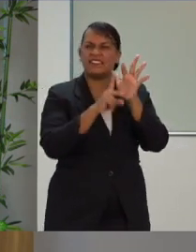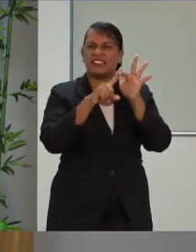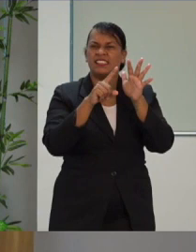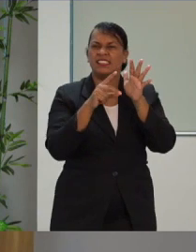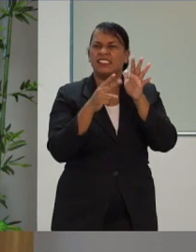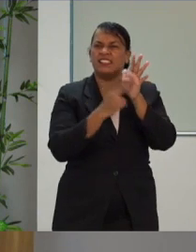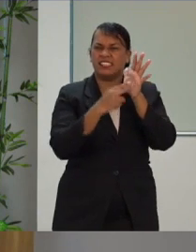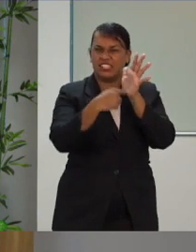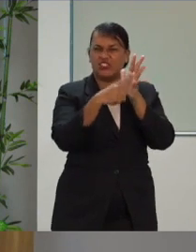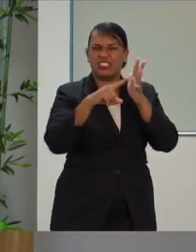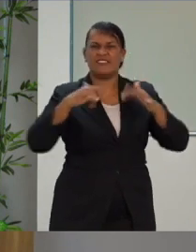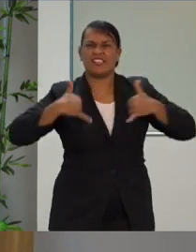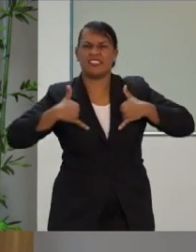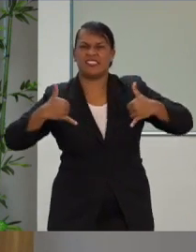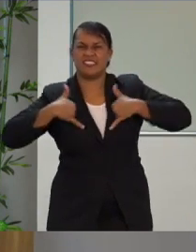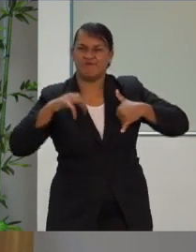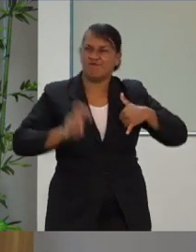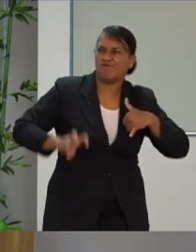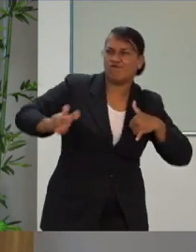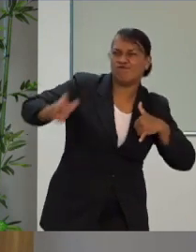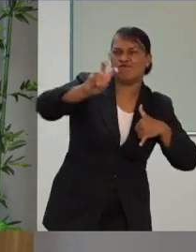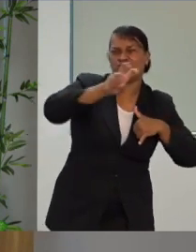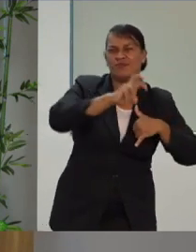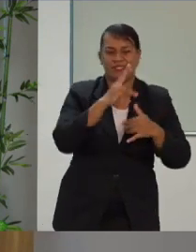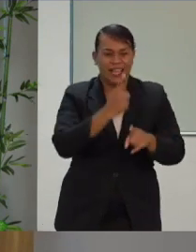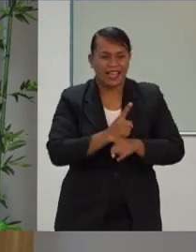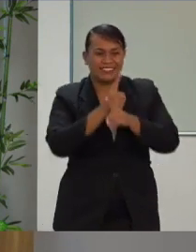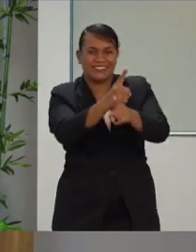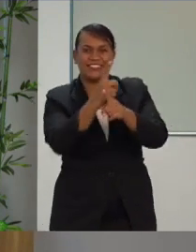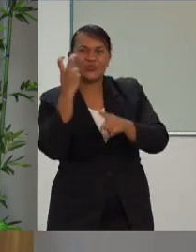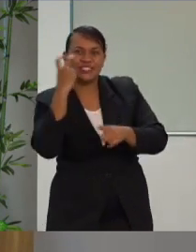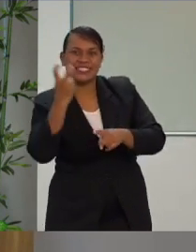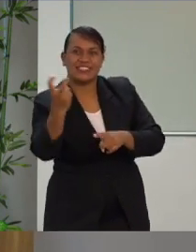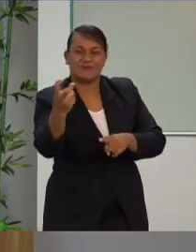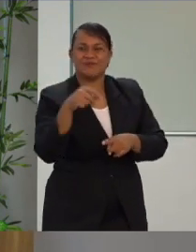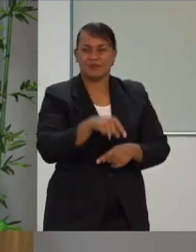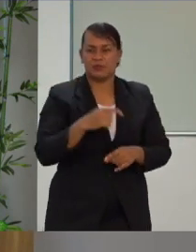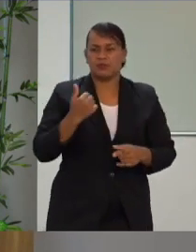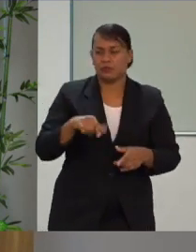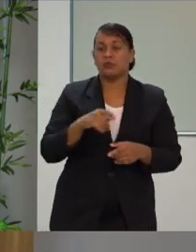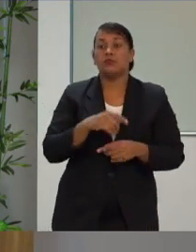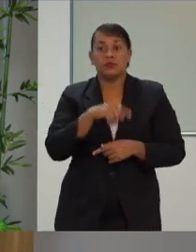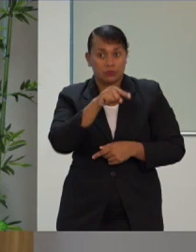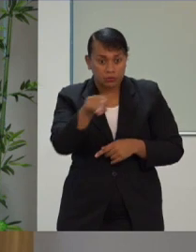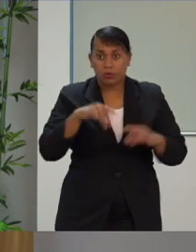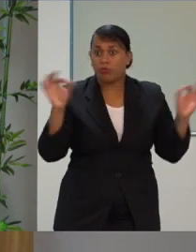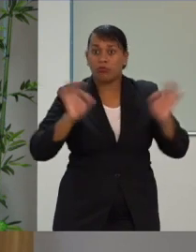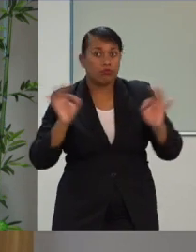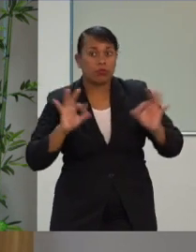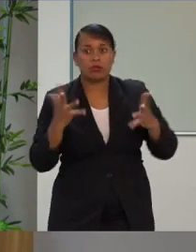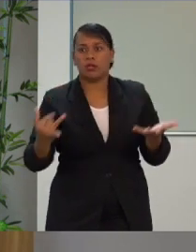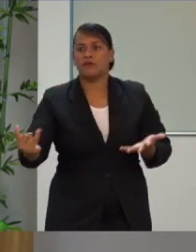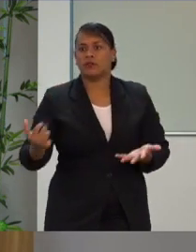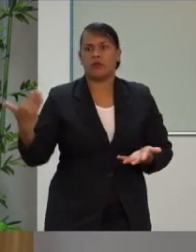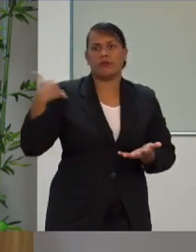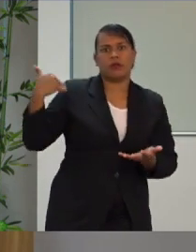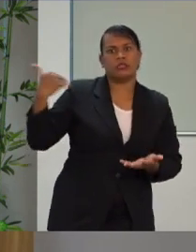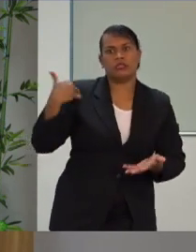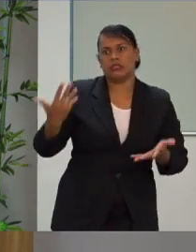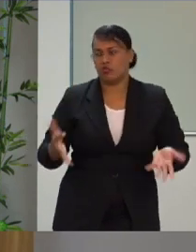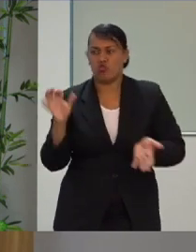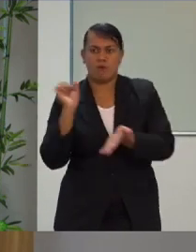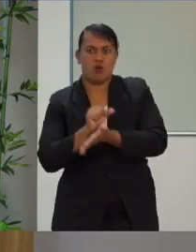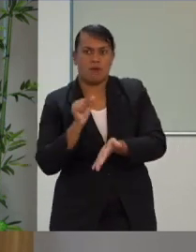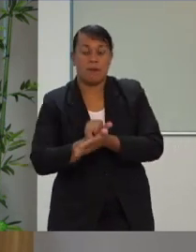Fiji. It's their little business, but now because there's no tourists, their income has been directly affected. So if they have FNPF funds, they can